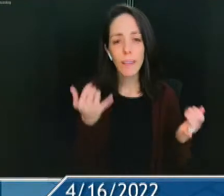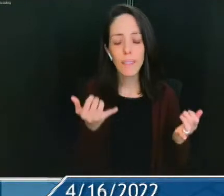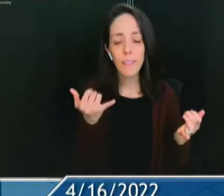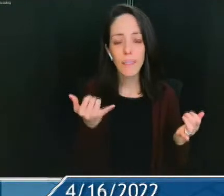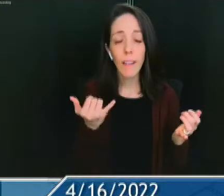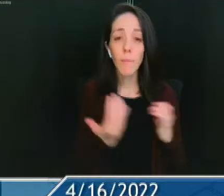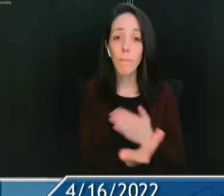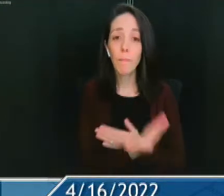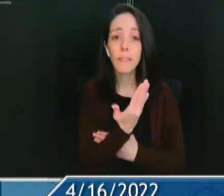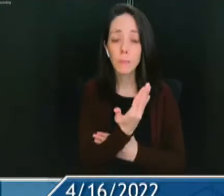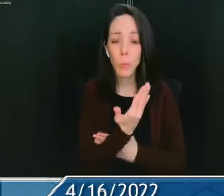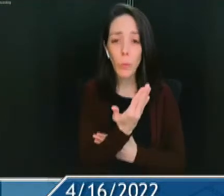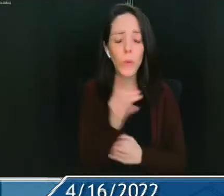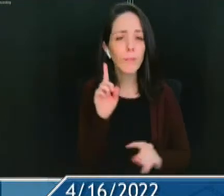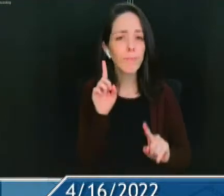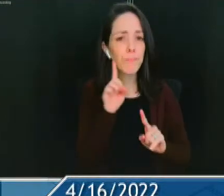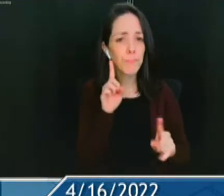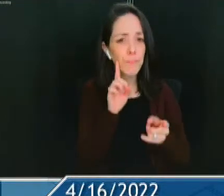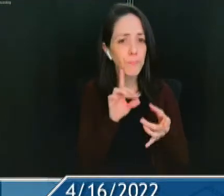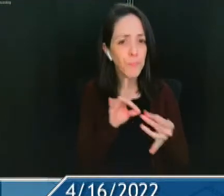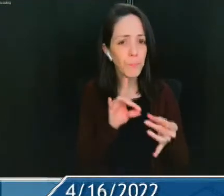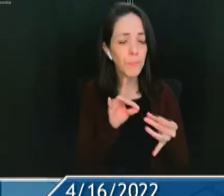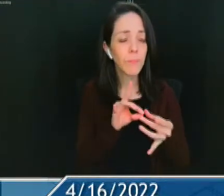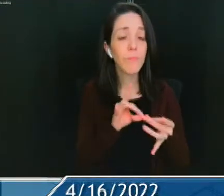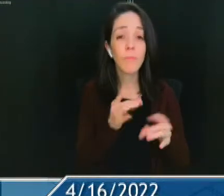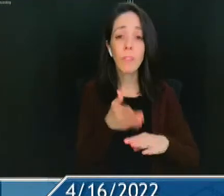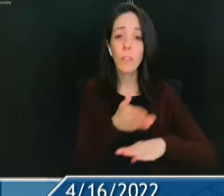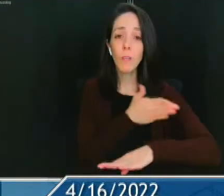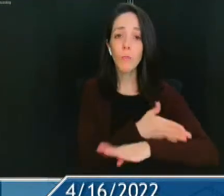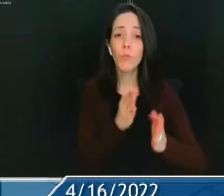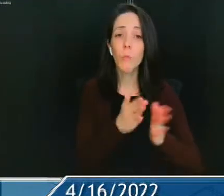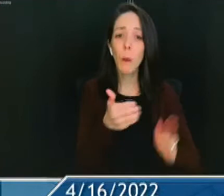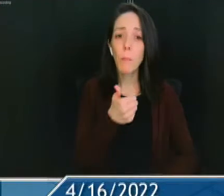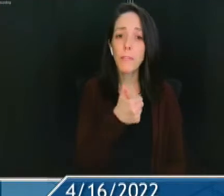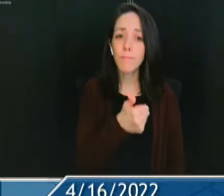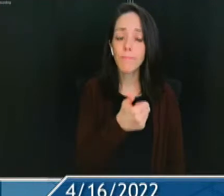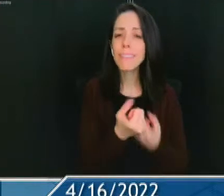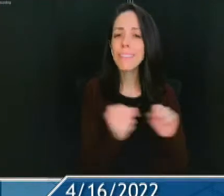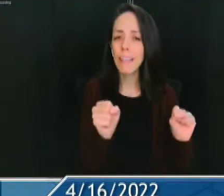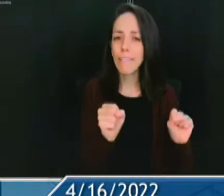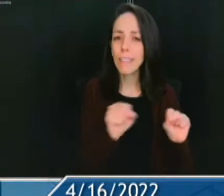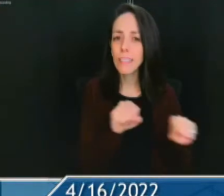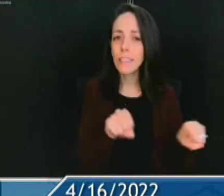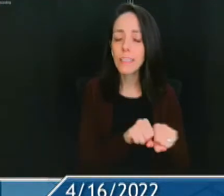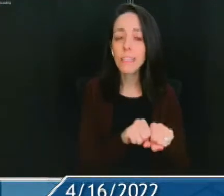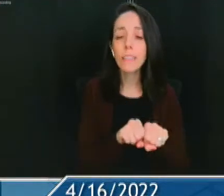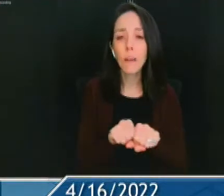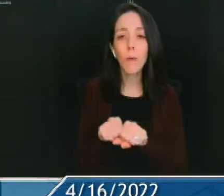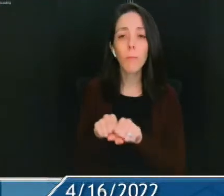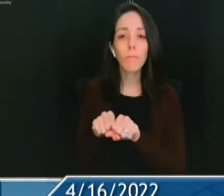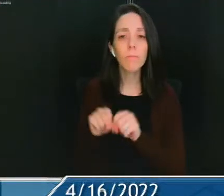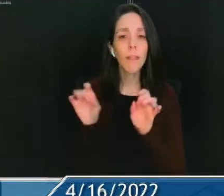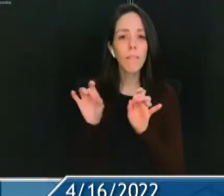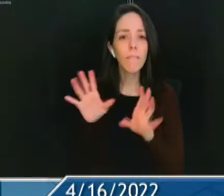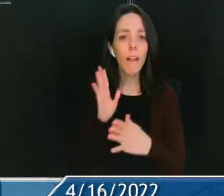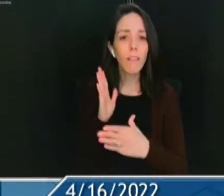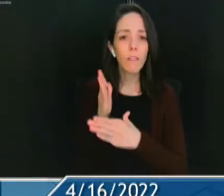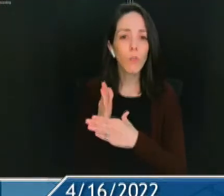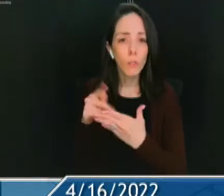heard calls to improve our public safety systems, to make new investments in violence prevention programs. We